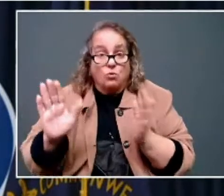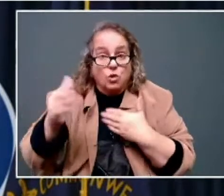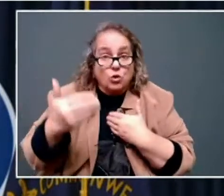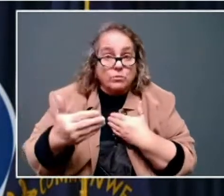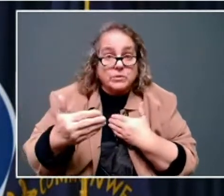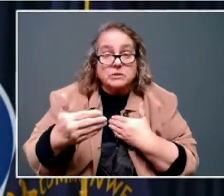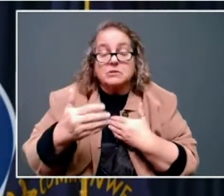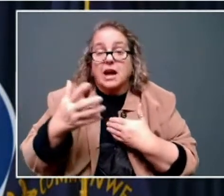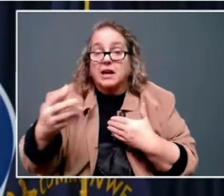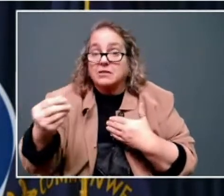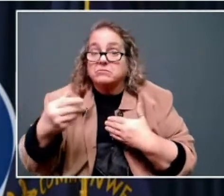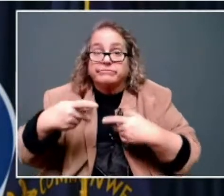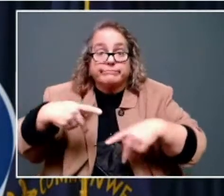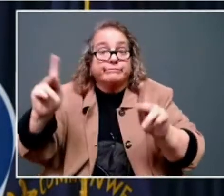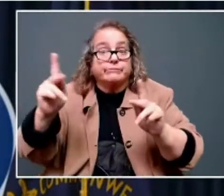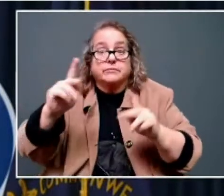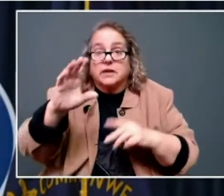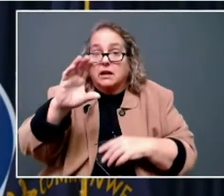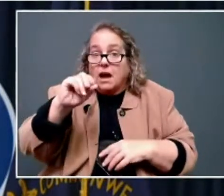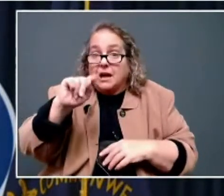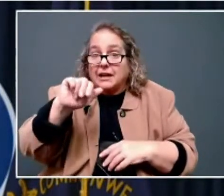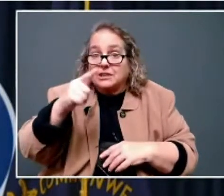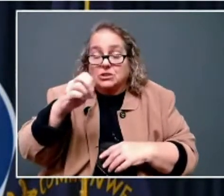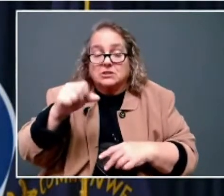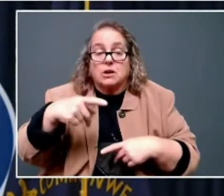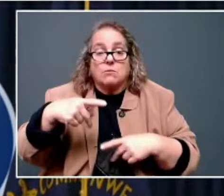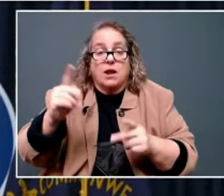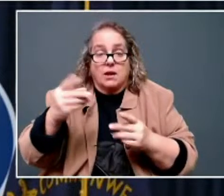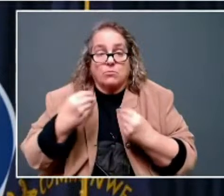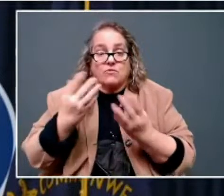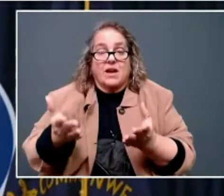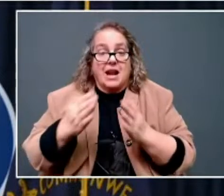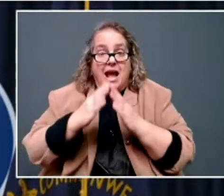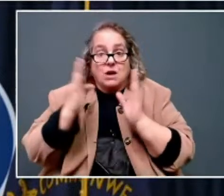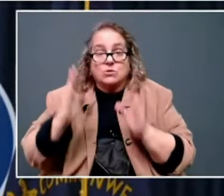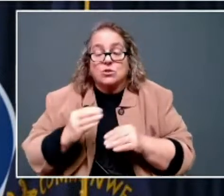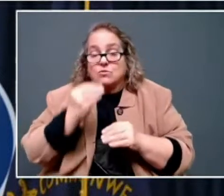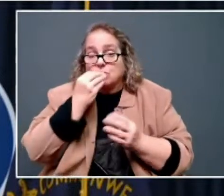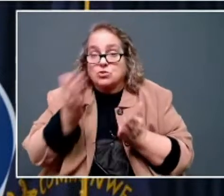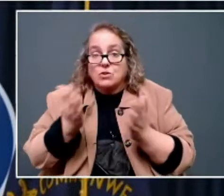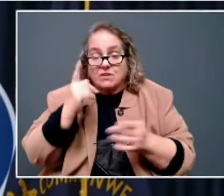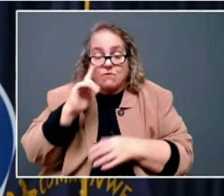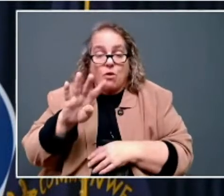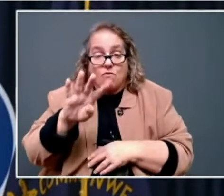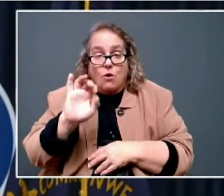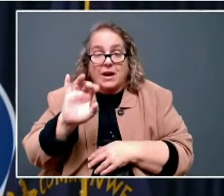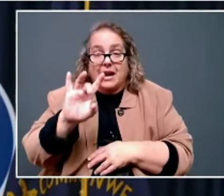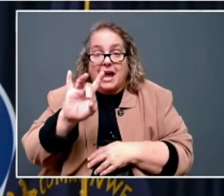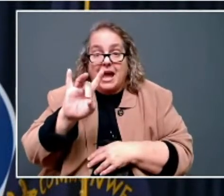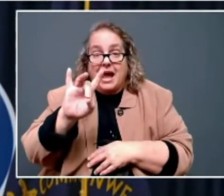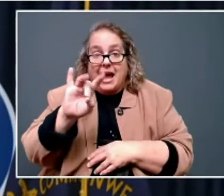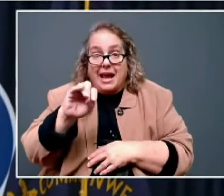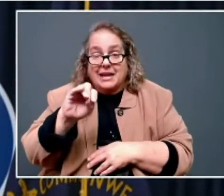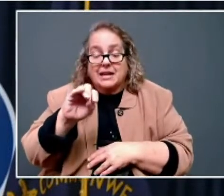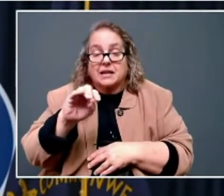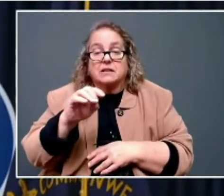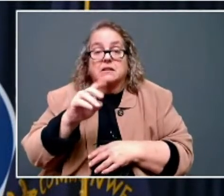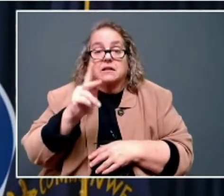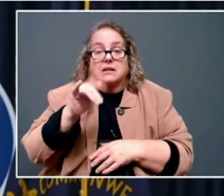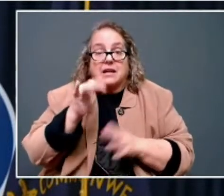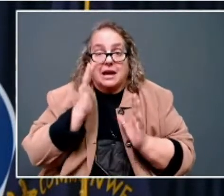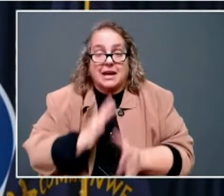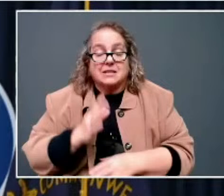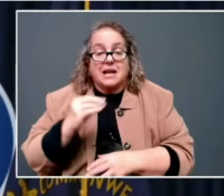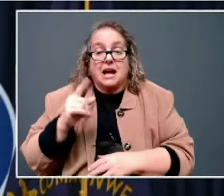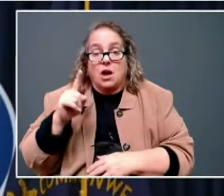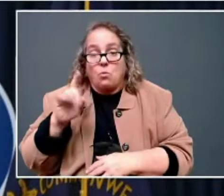their cottages, and they're providing housing and food service for 480 displaced Kentuckians and 139 first